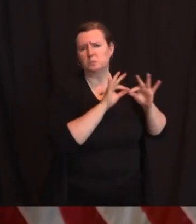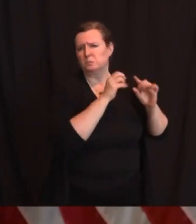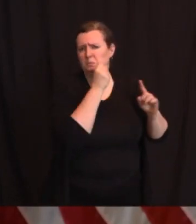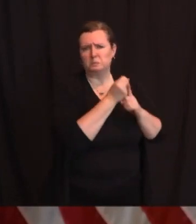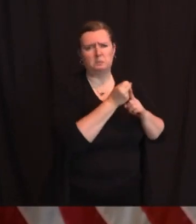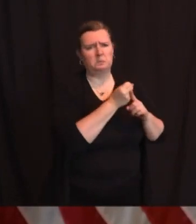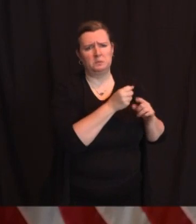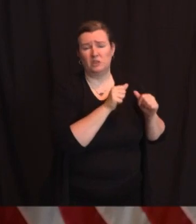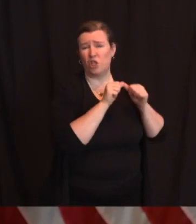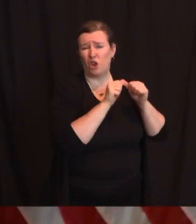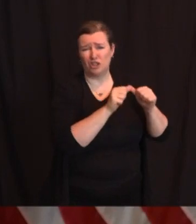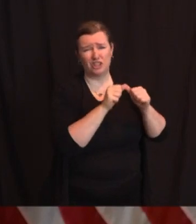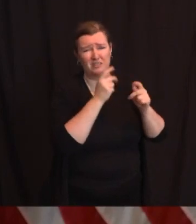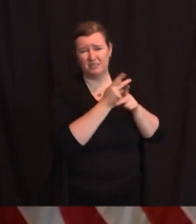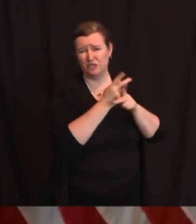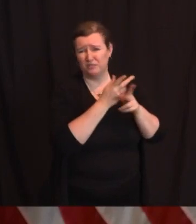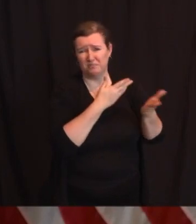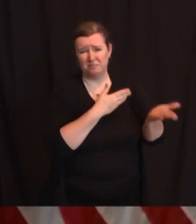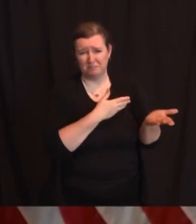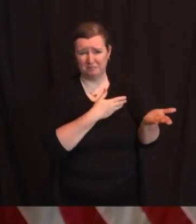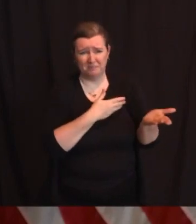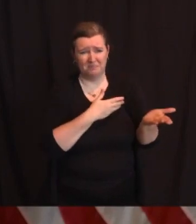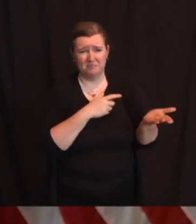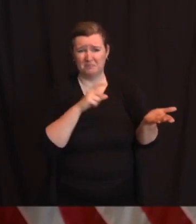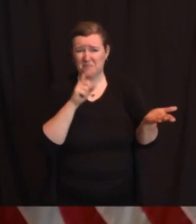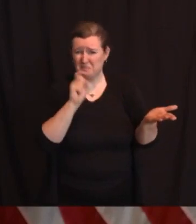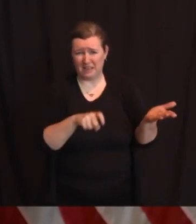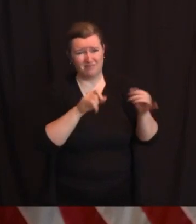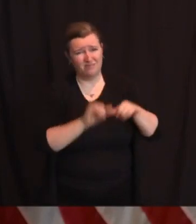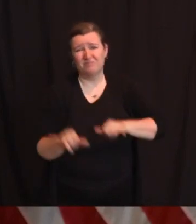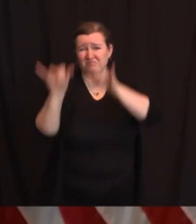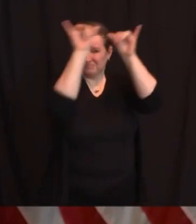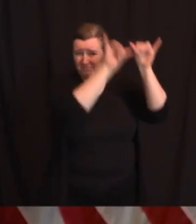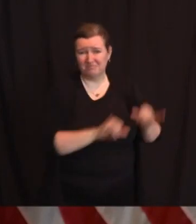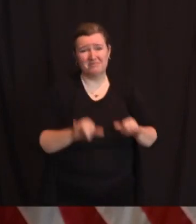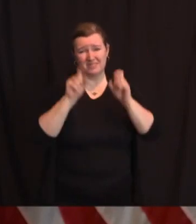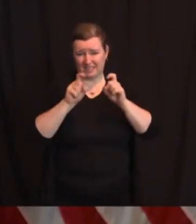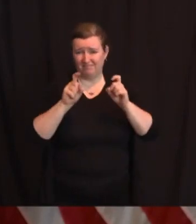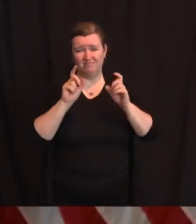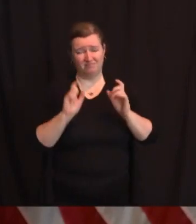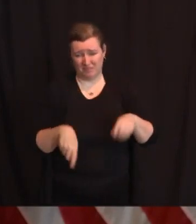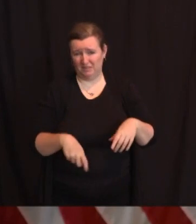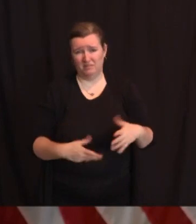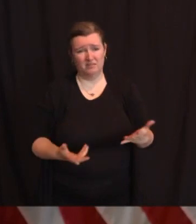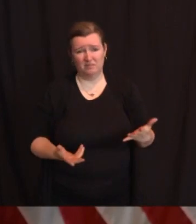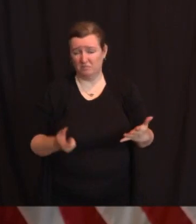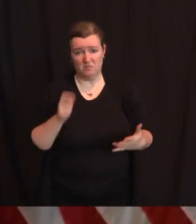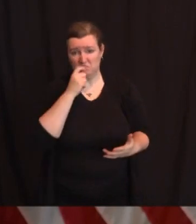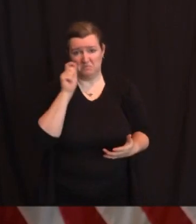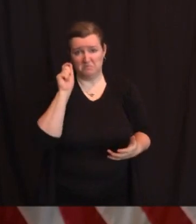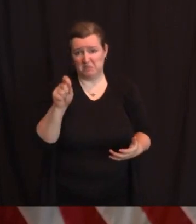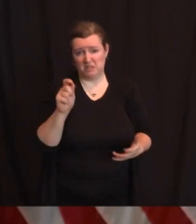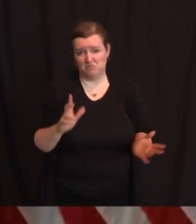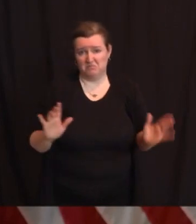for universal testing of both residents and staff speaks for itself. So those are folks who